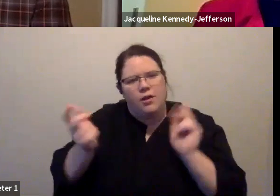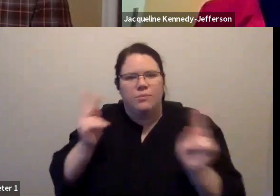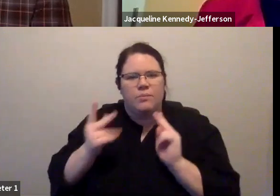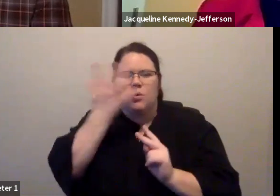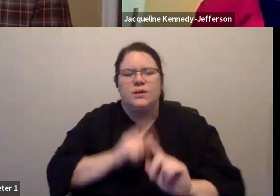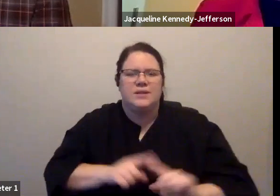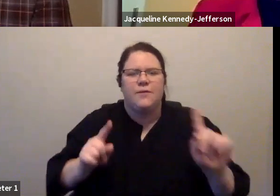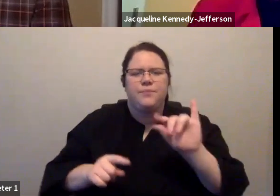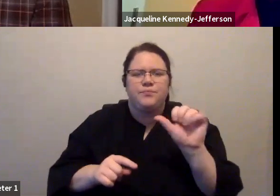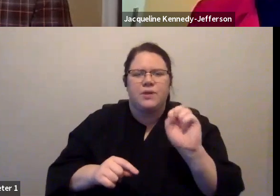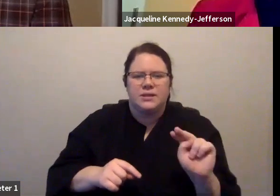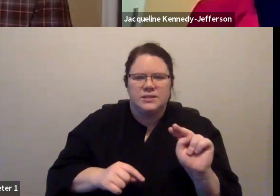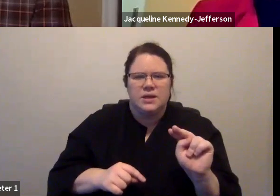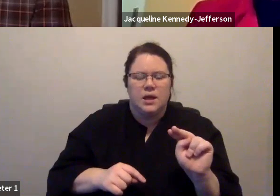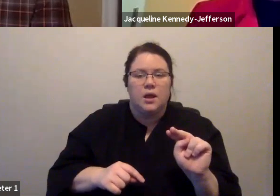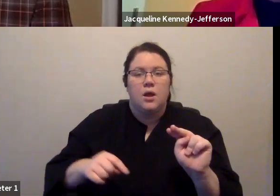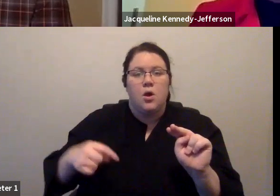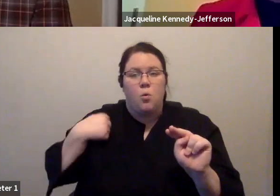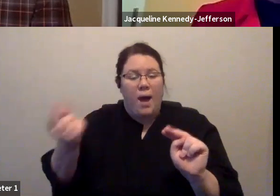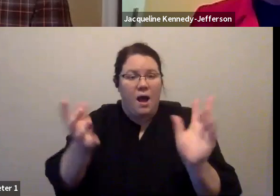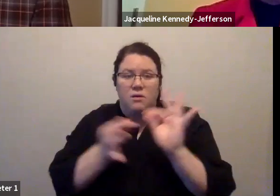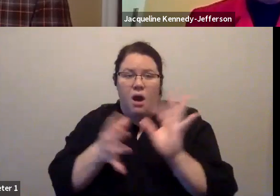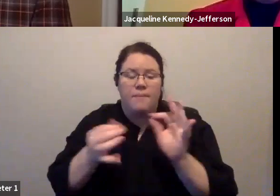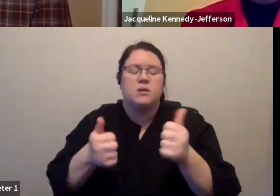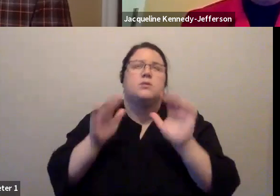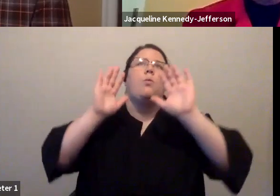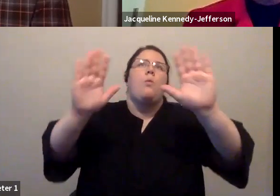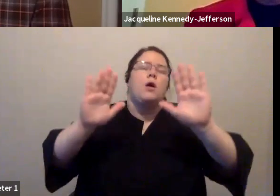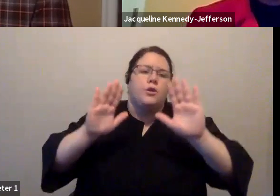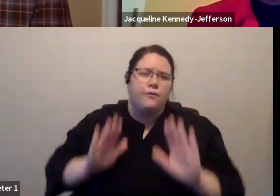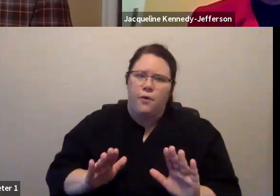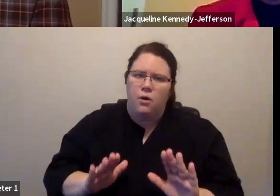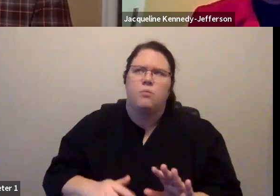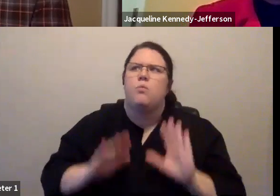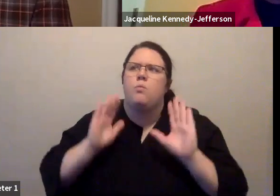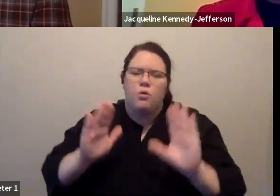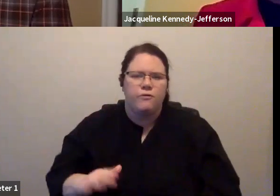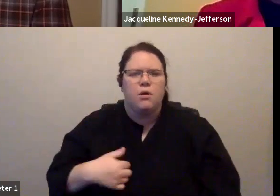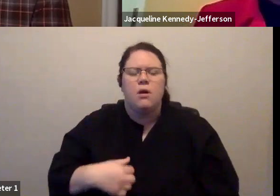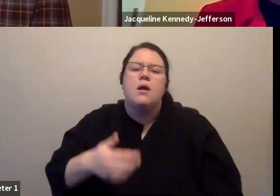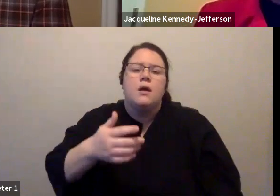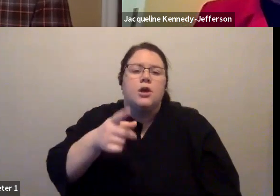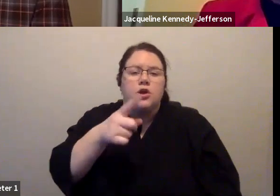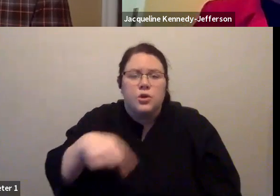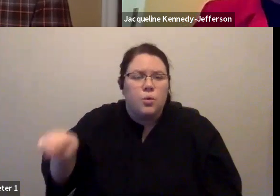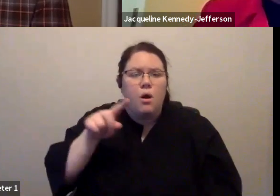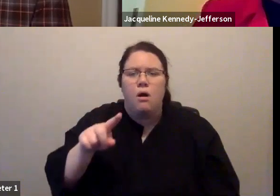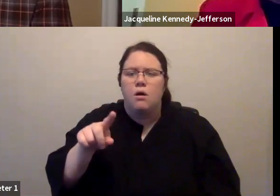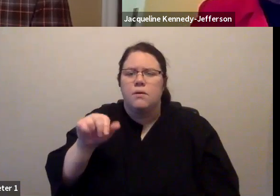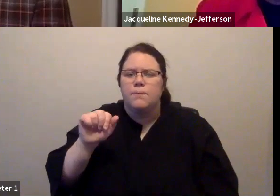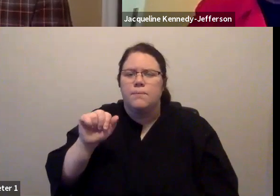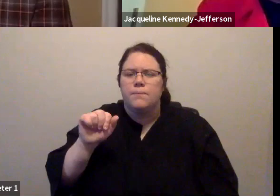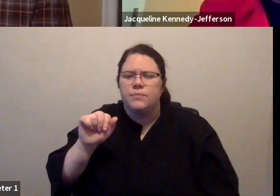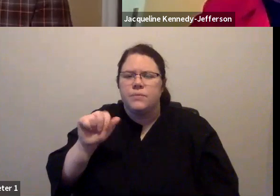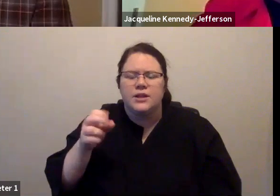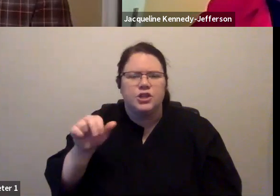I hate to, this is all such wonderful information. I think I really appreciate also Alicia, you brought